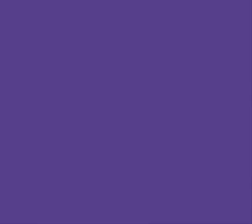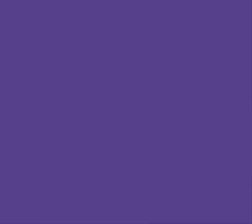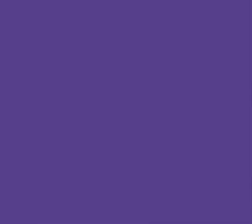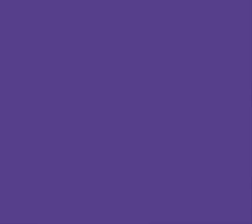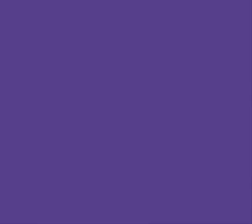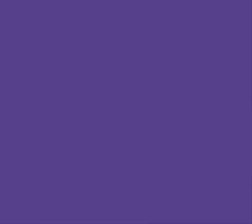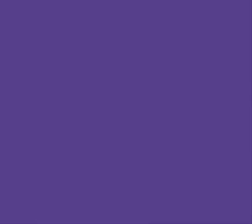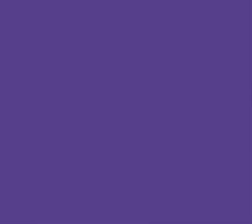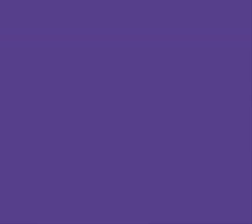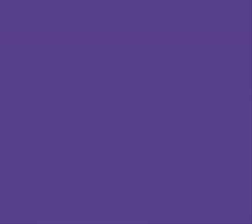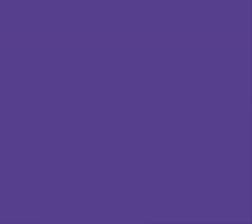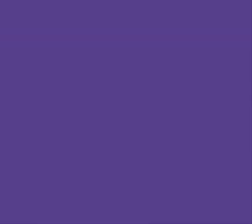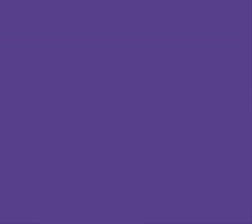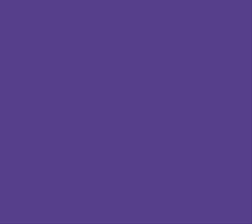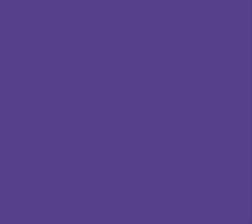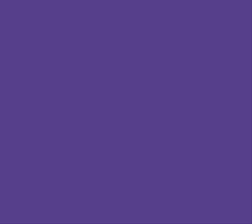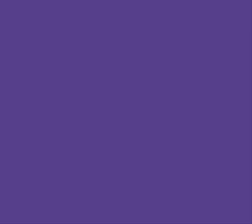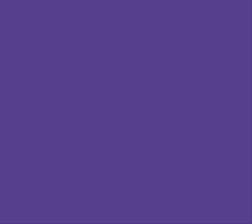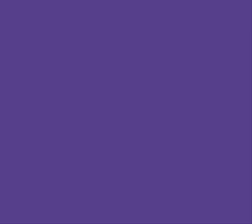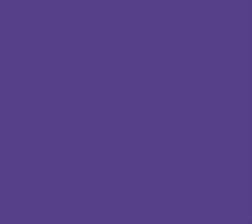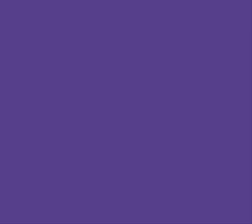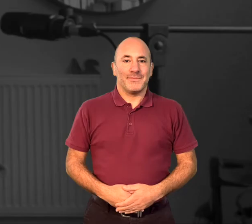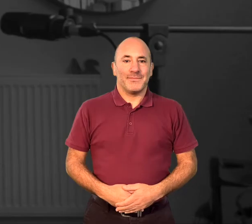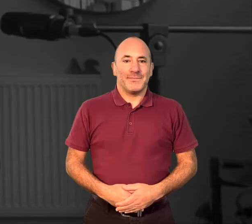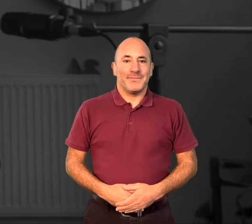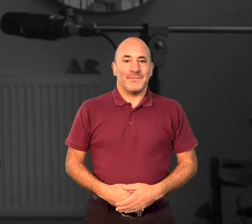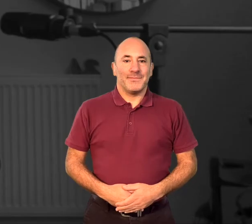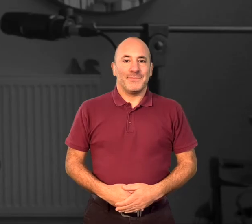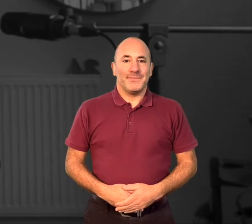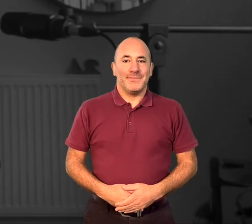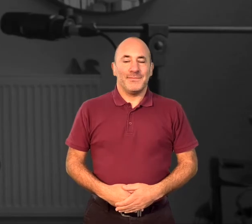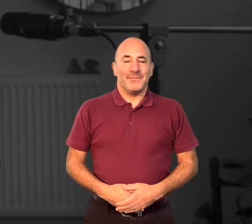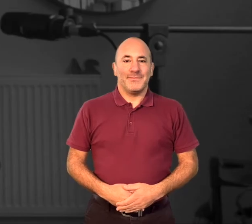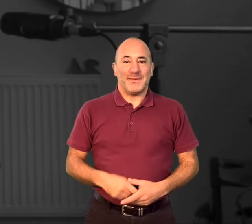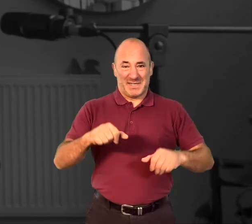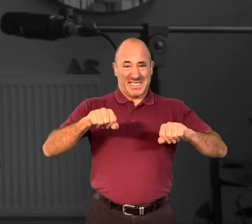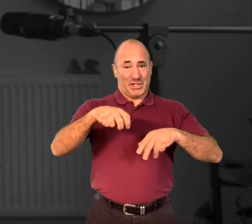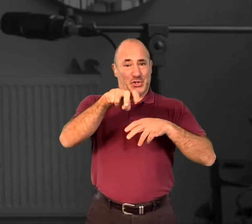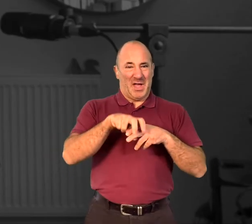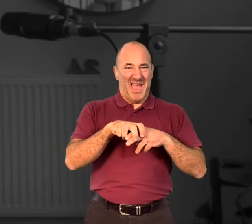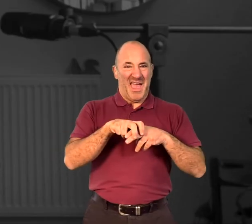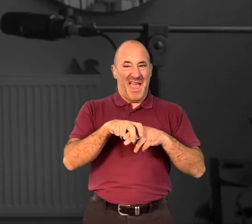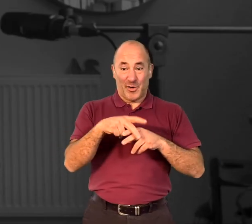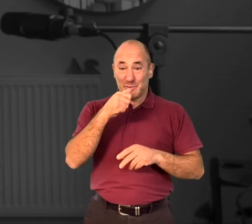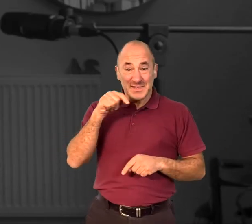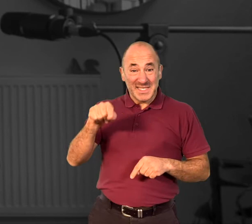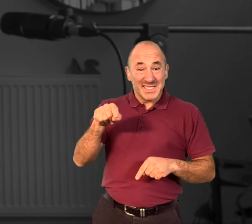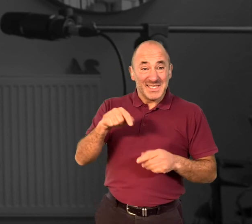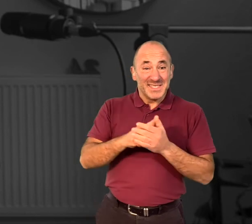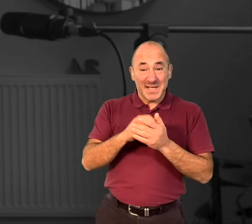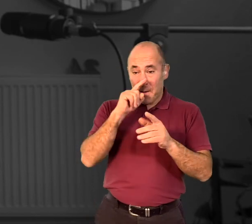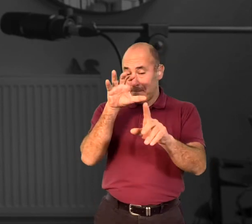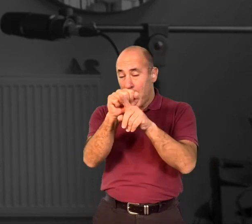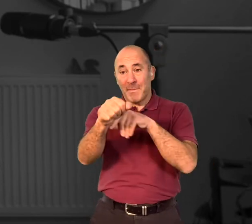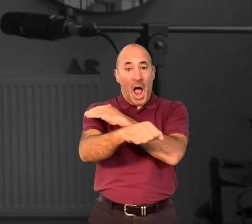3, 2, 1. If you're in a chair, you can also use this and it